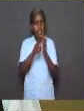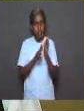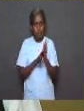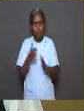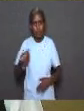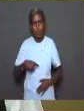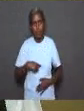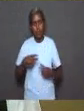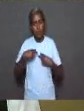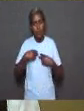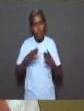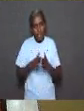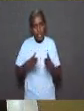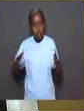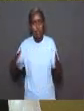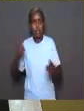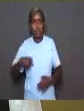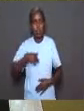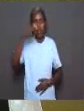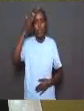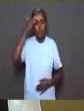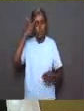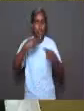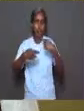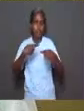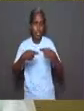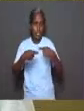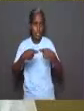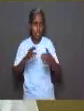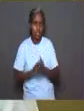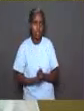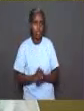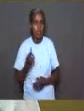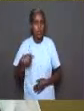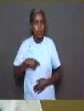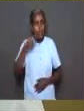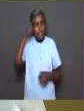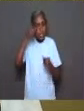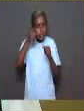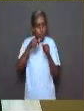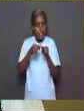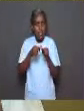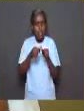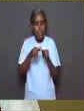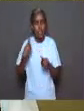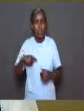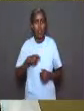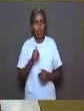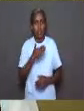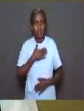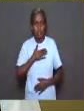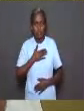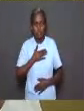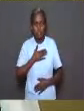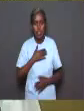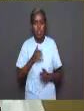In this unit, we have expanded our knowledge of relations. We reminded ourselves